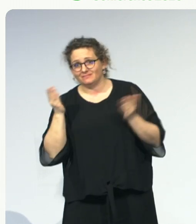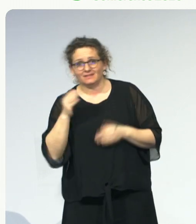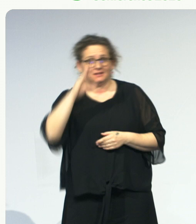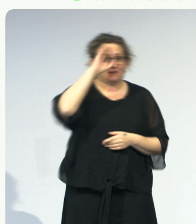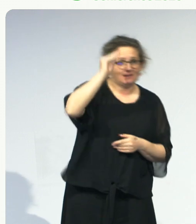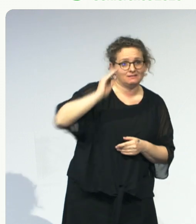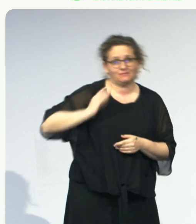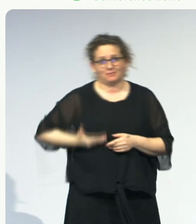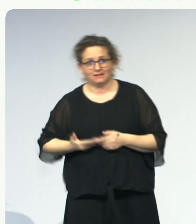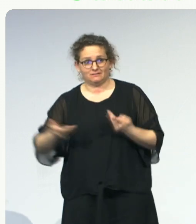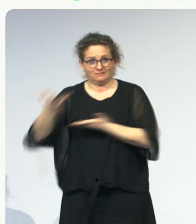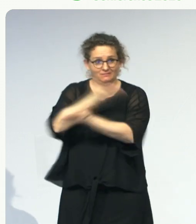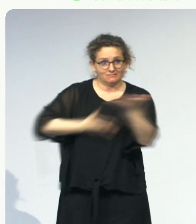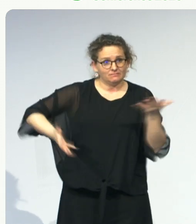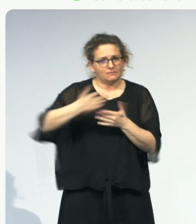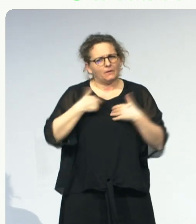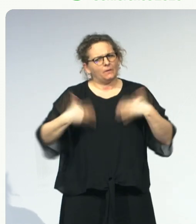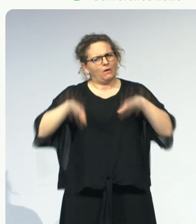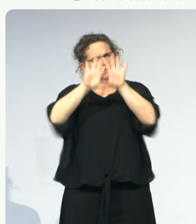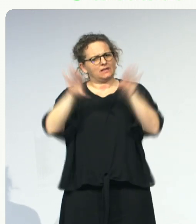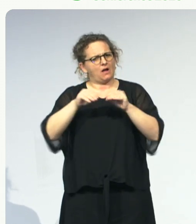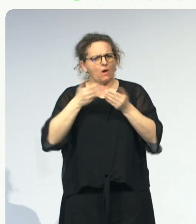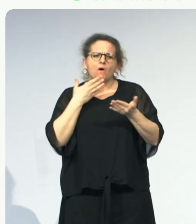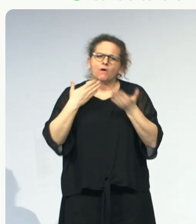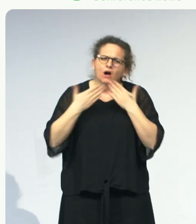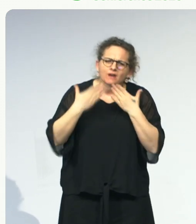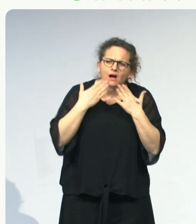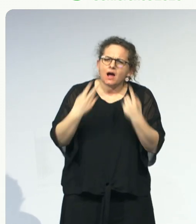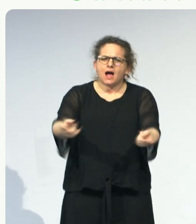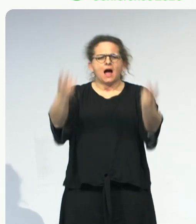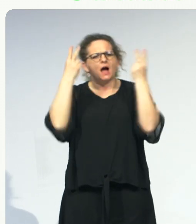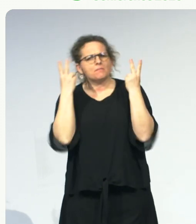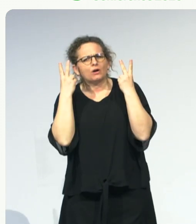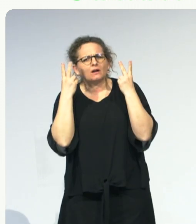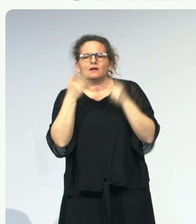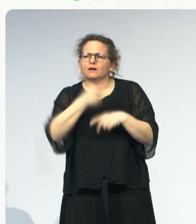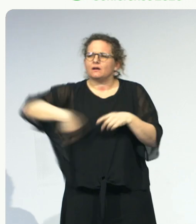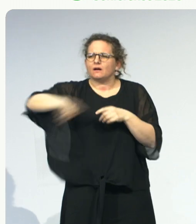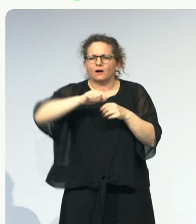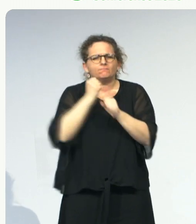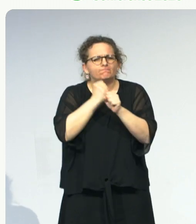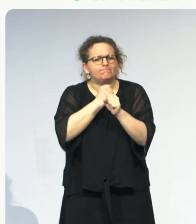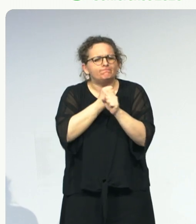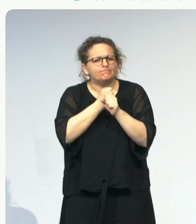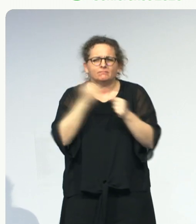conference will make an important contribution to this aim. So thank you very